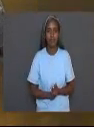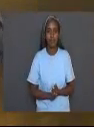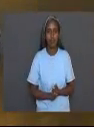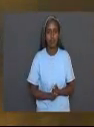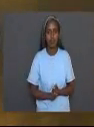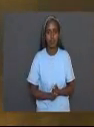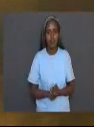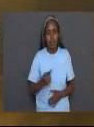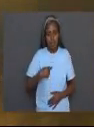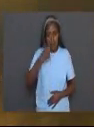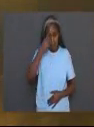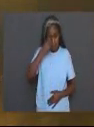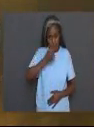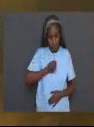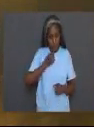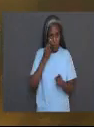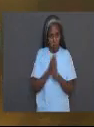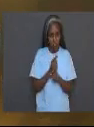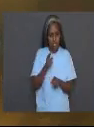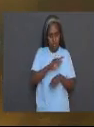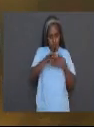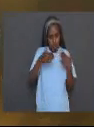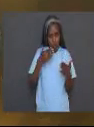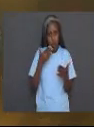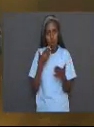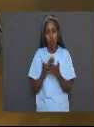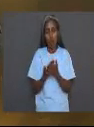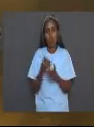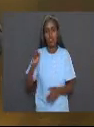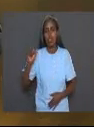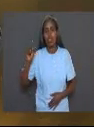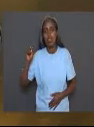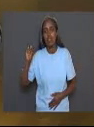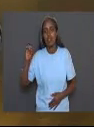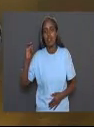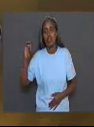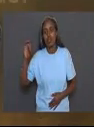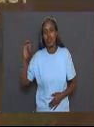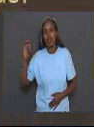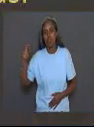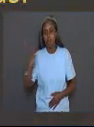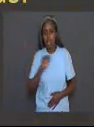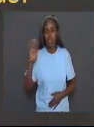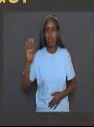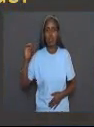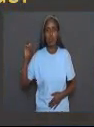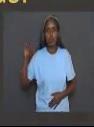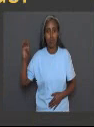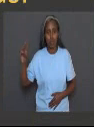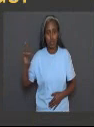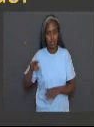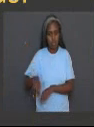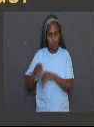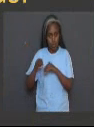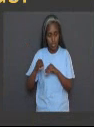I am confident that you have all heard of stocks and bonds, students. A